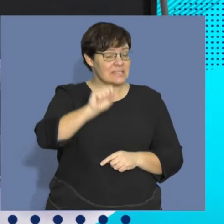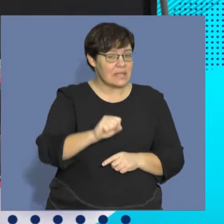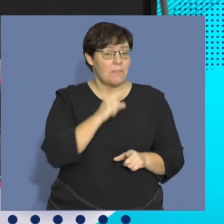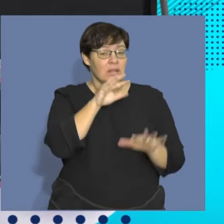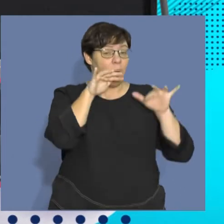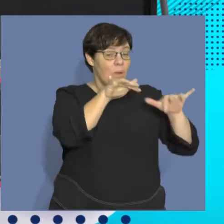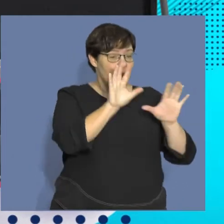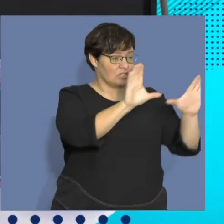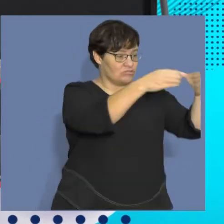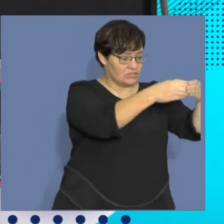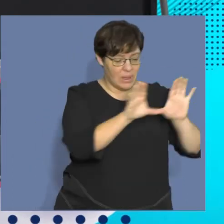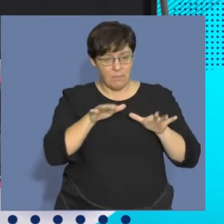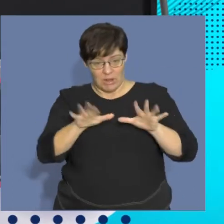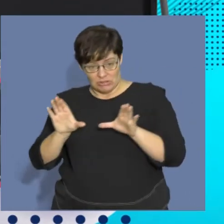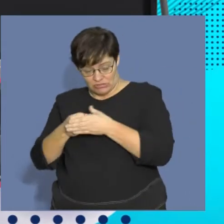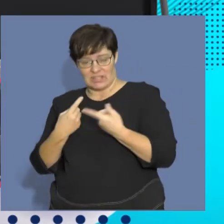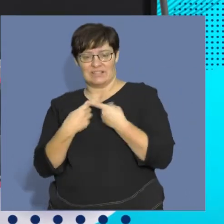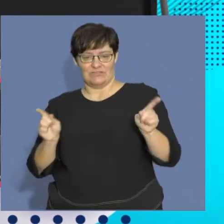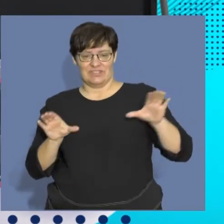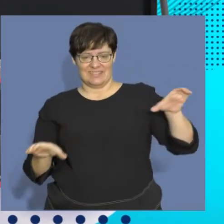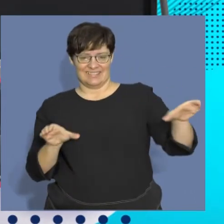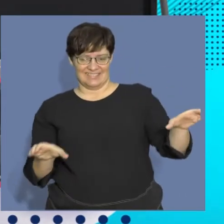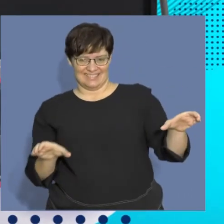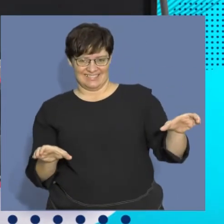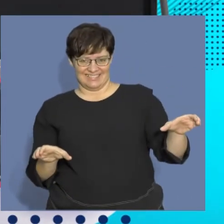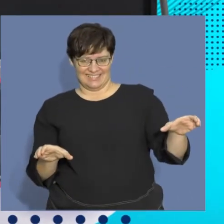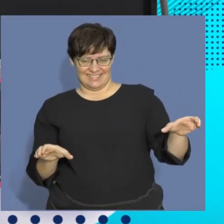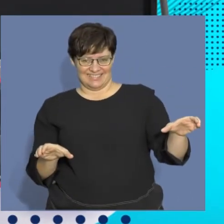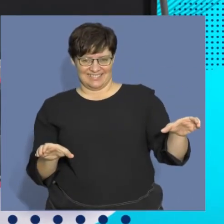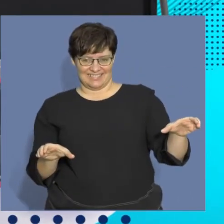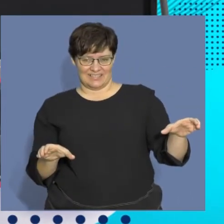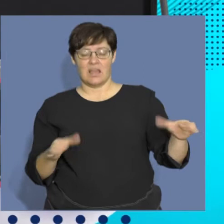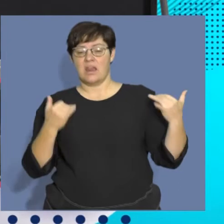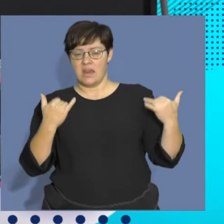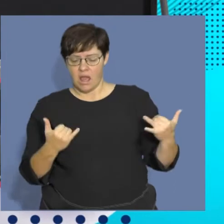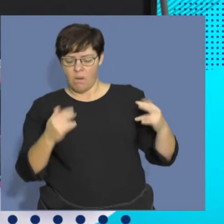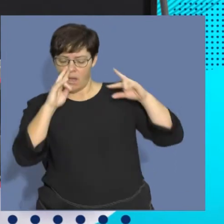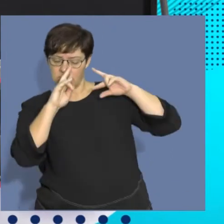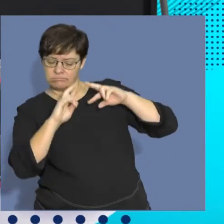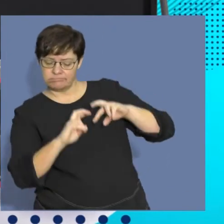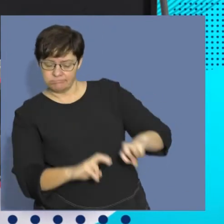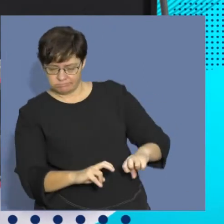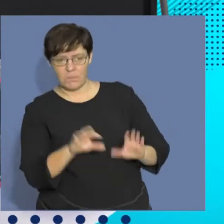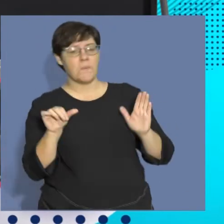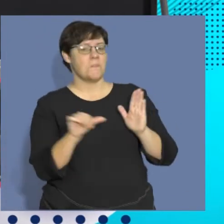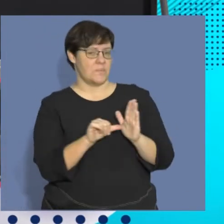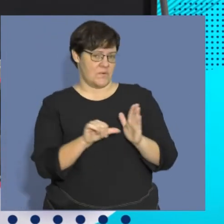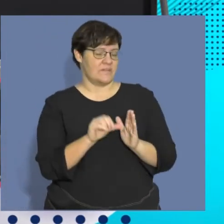populations. This now becomes important for our investigation